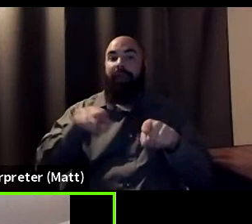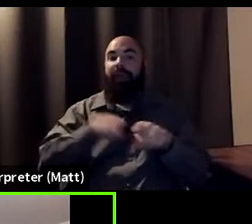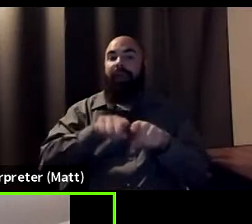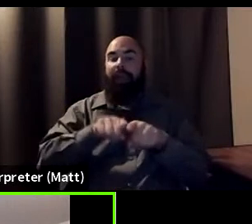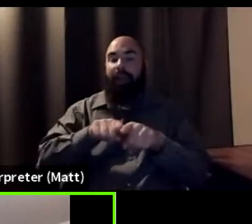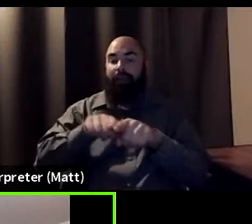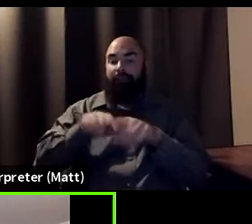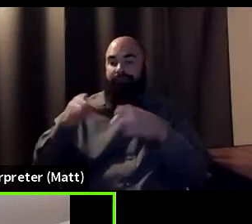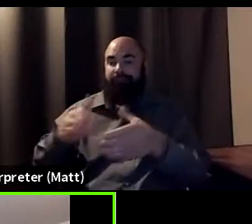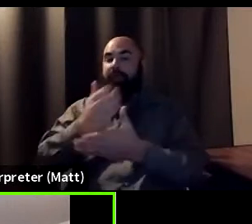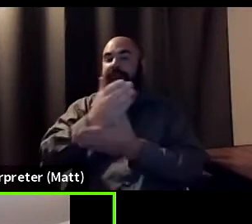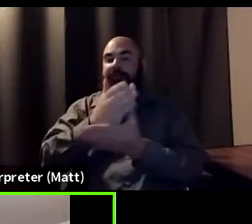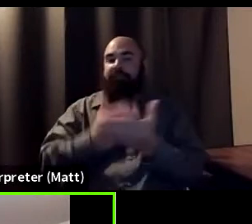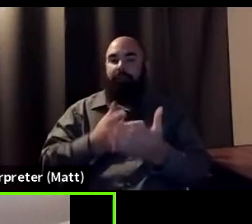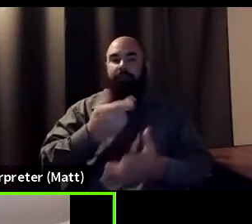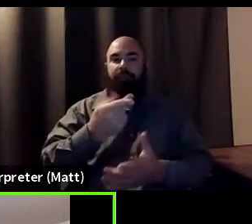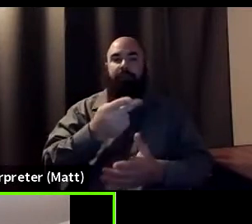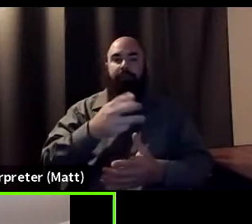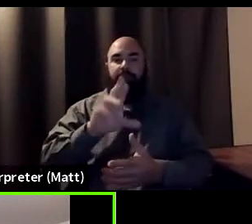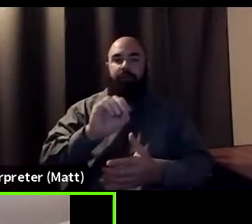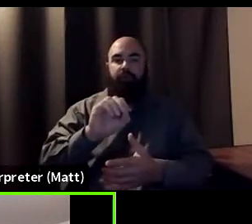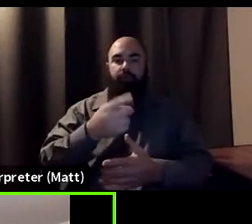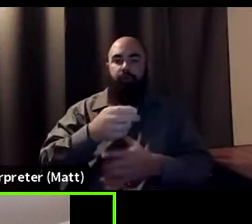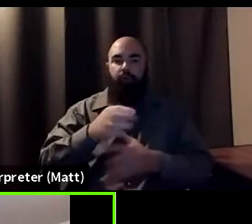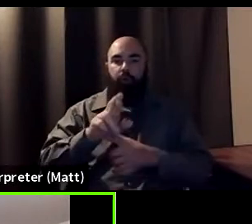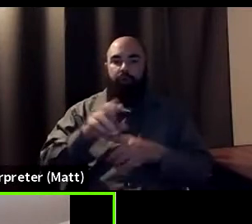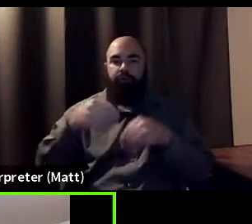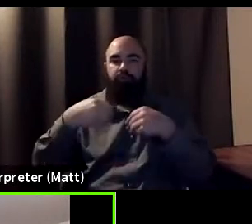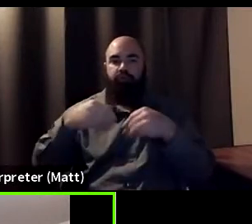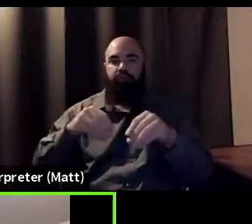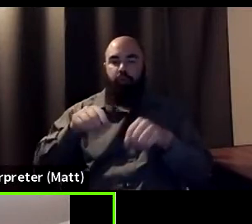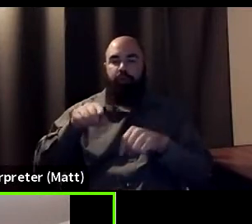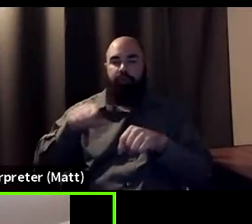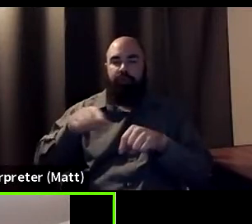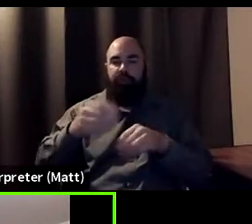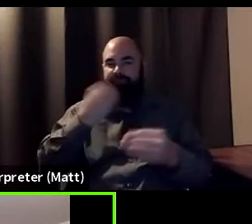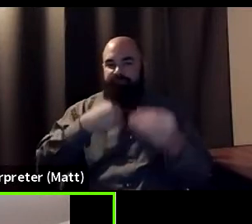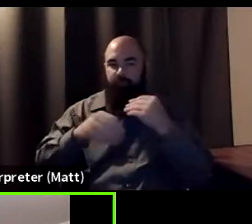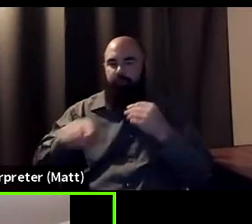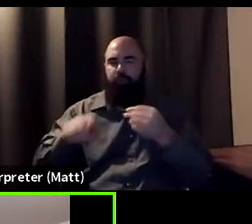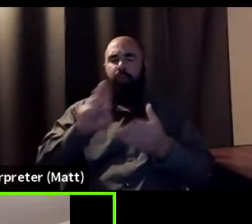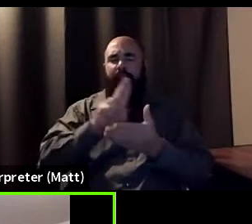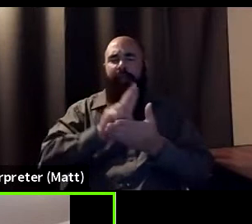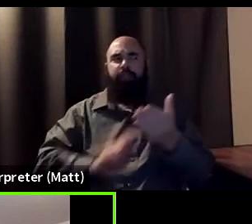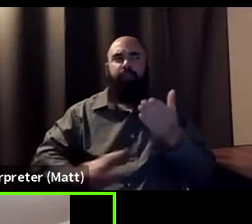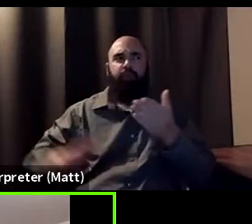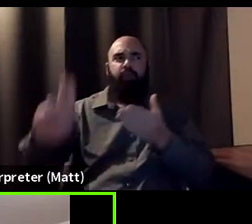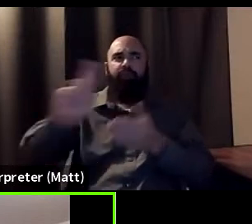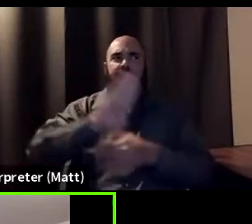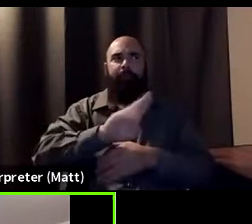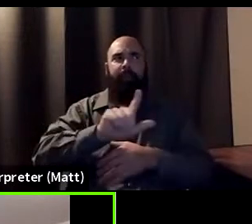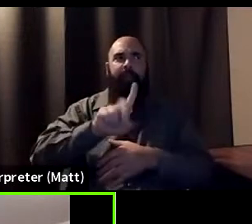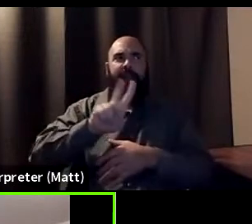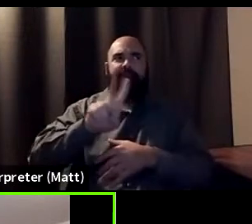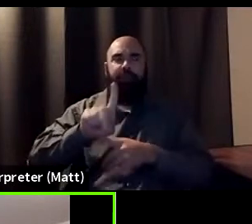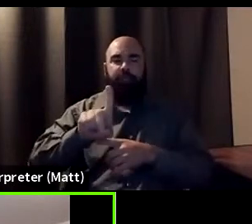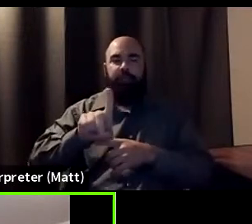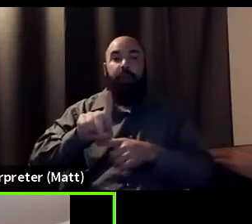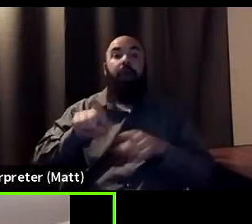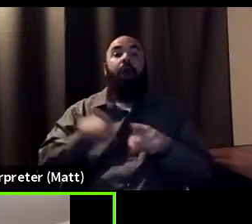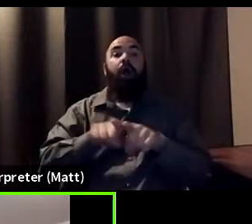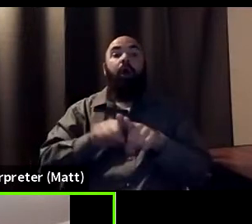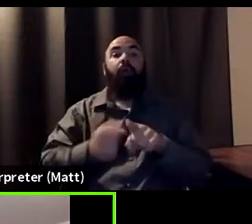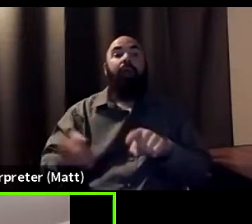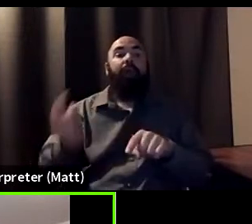stores. So we have a Kroger in University City Boulevard, I believe. And I forgot to mention the CVS in